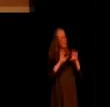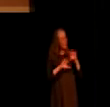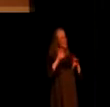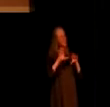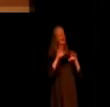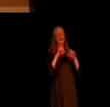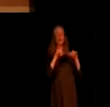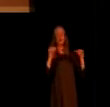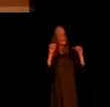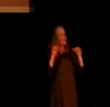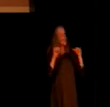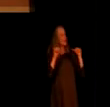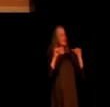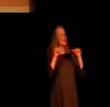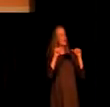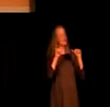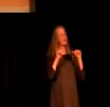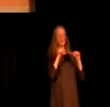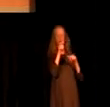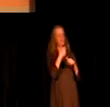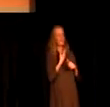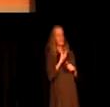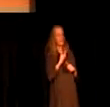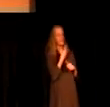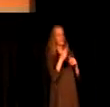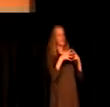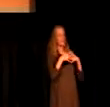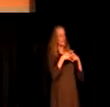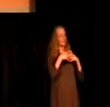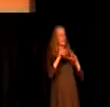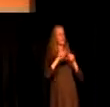course other countries also.